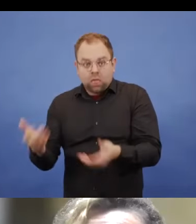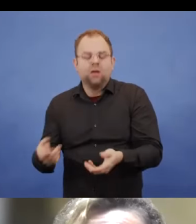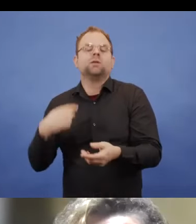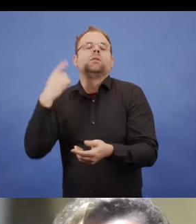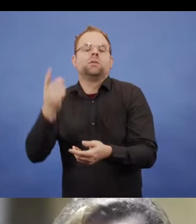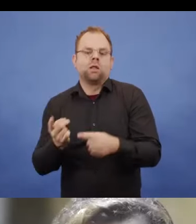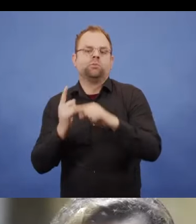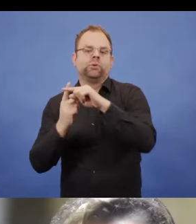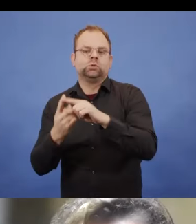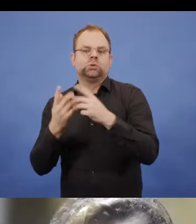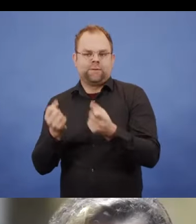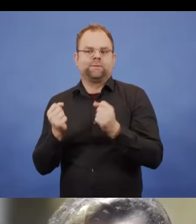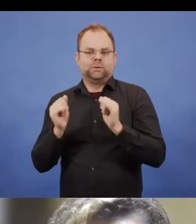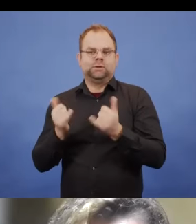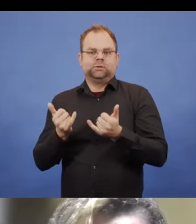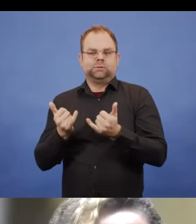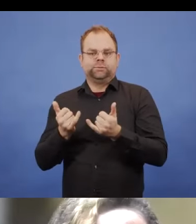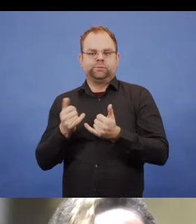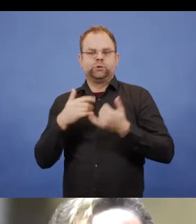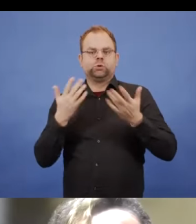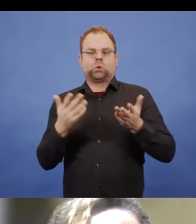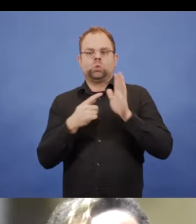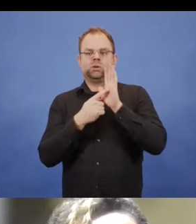consideration when we assess someone's claim.